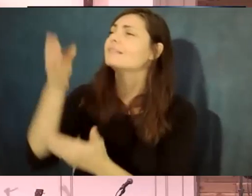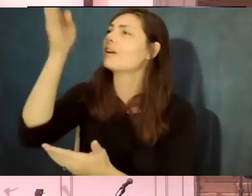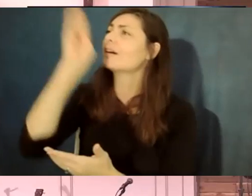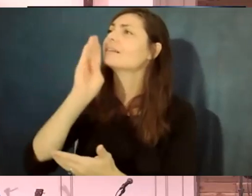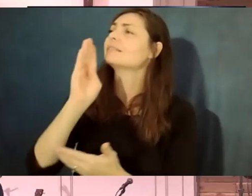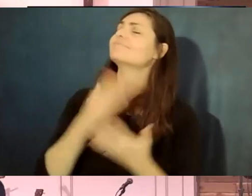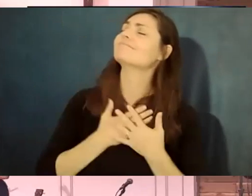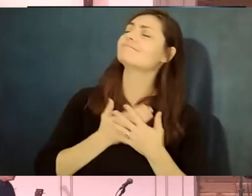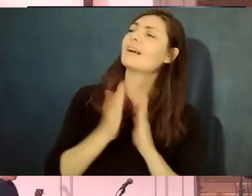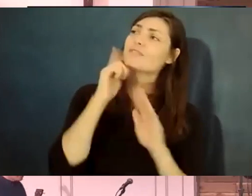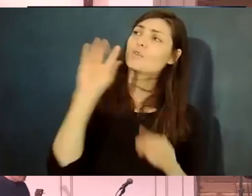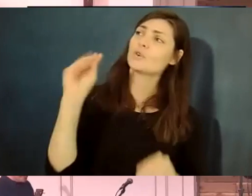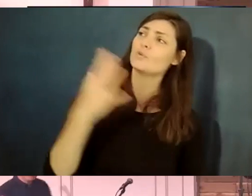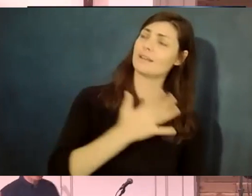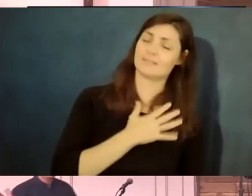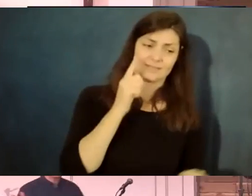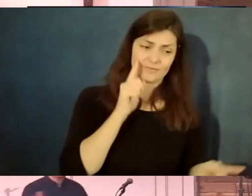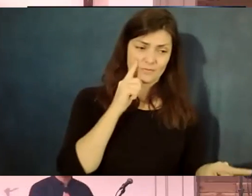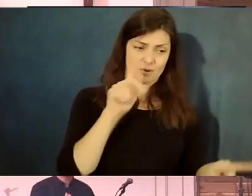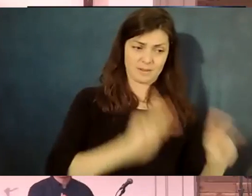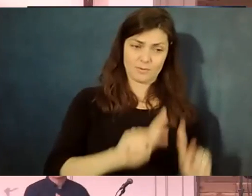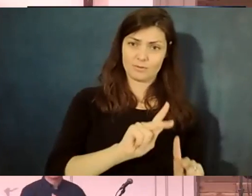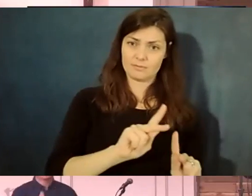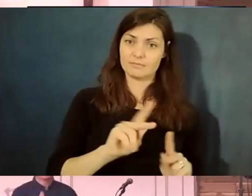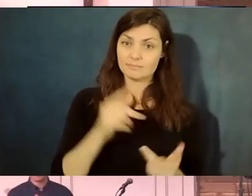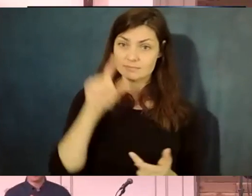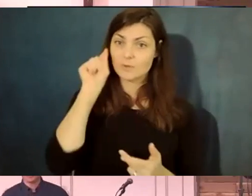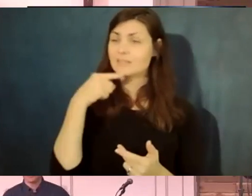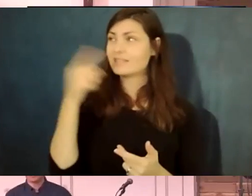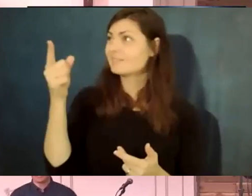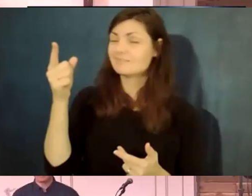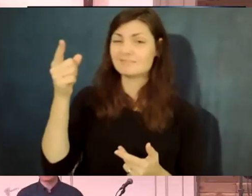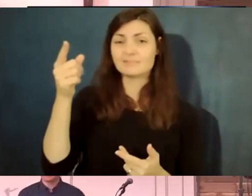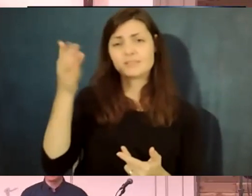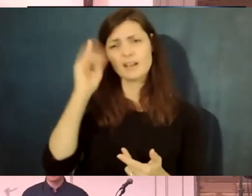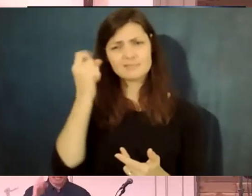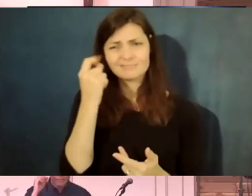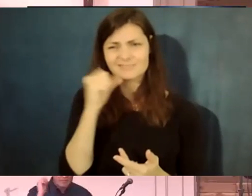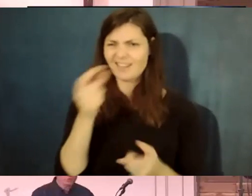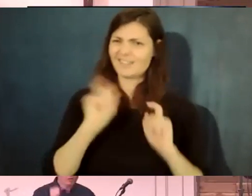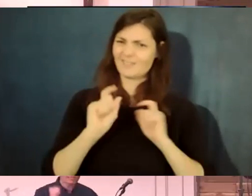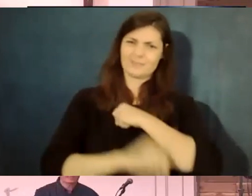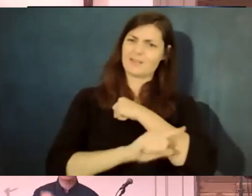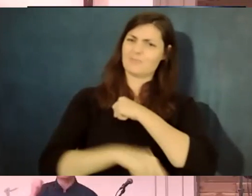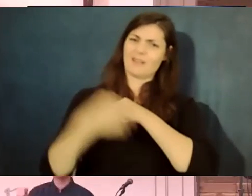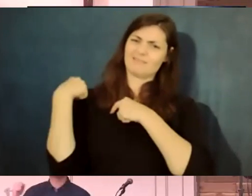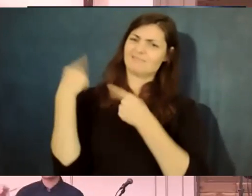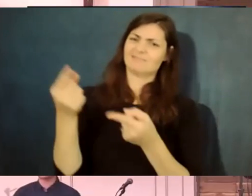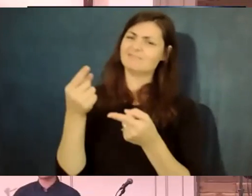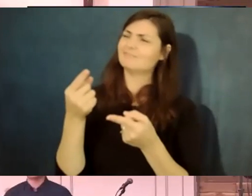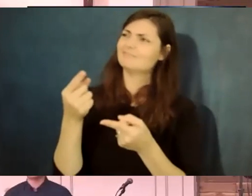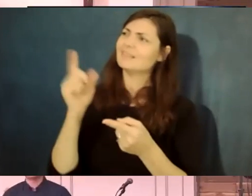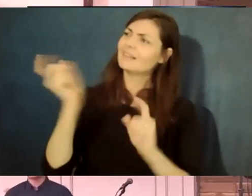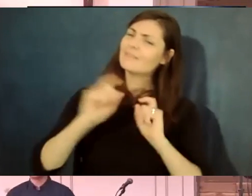in essence, says, God, you haven't been dealing with us based on what we deserve up to now. You've been giving us grace and mercy. Don't